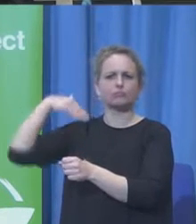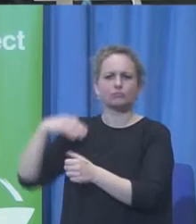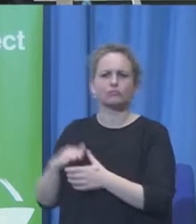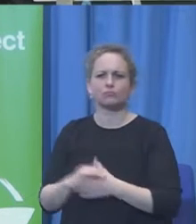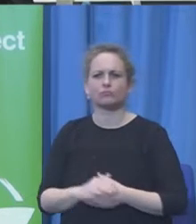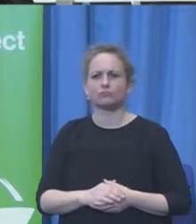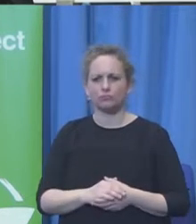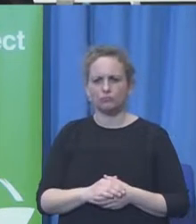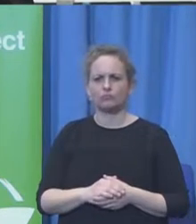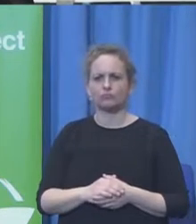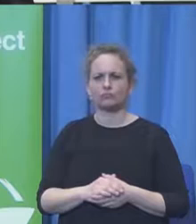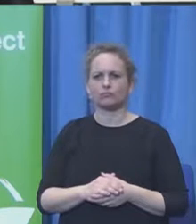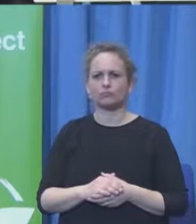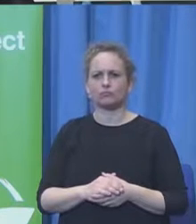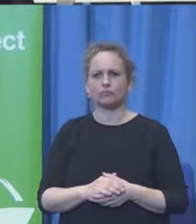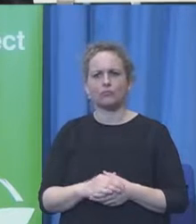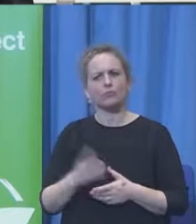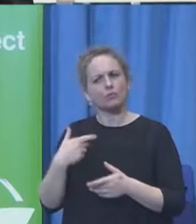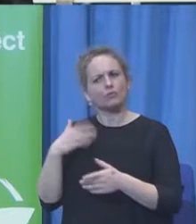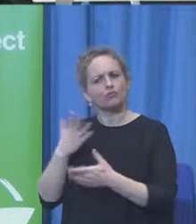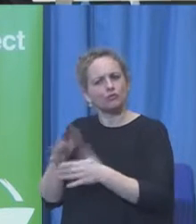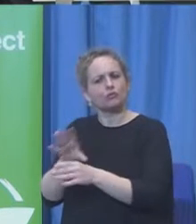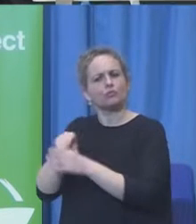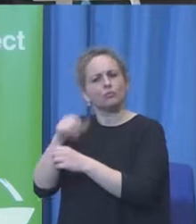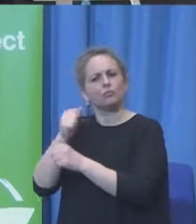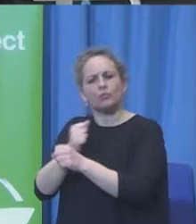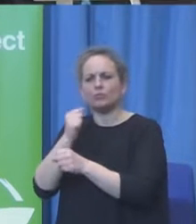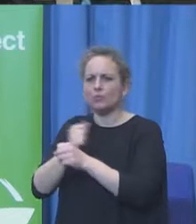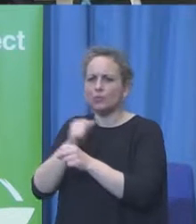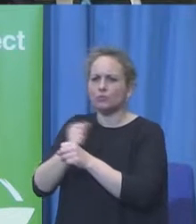NGO for inclusive